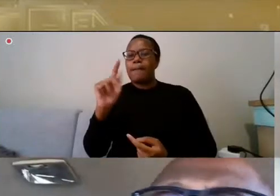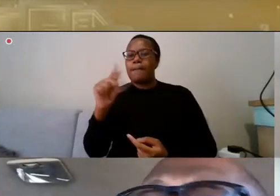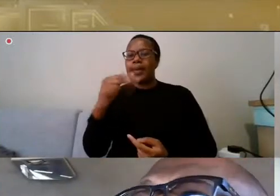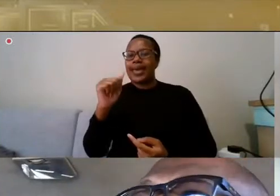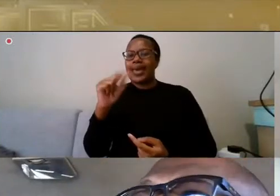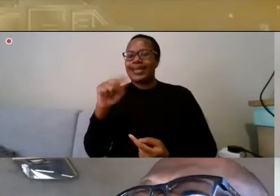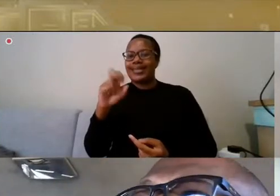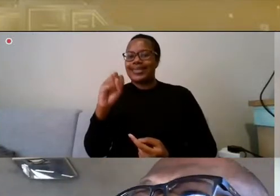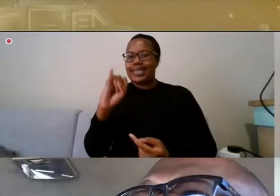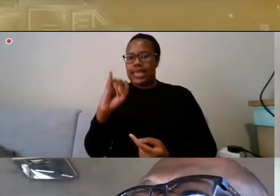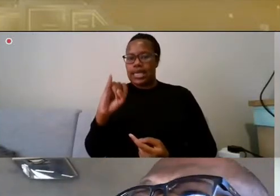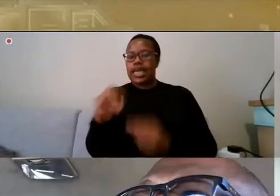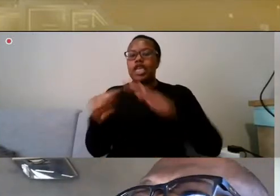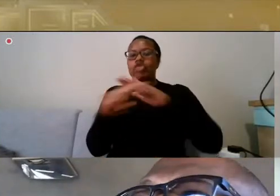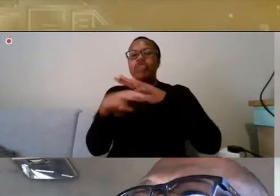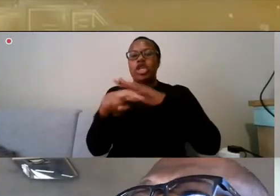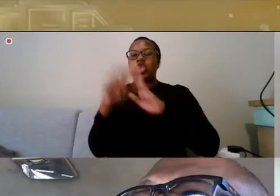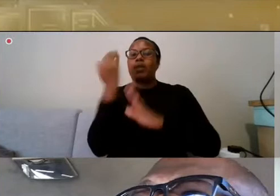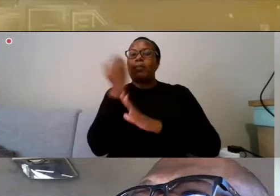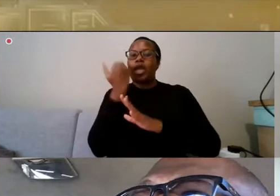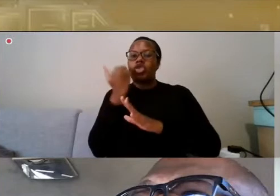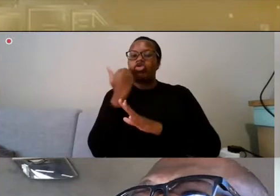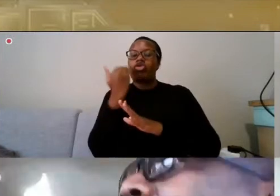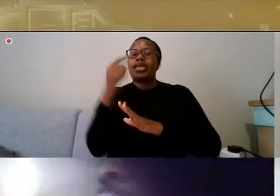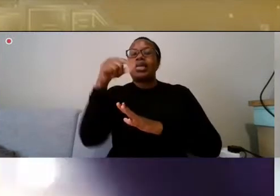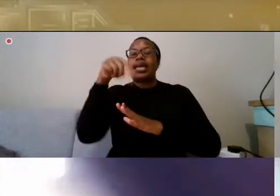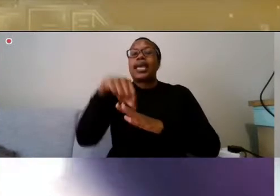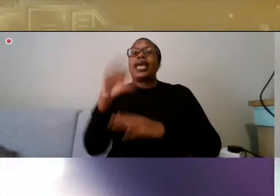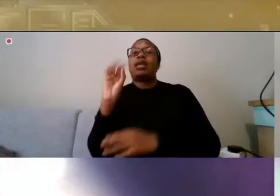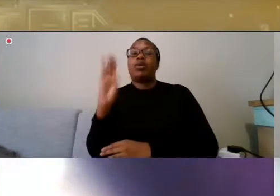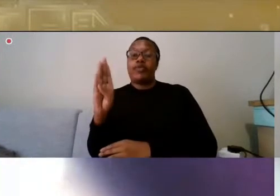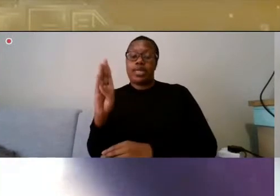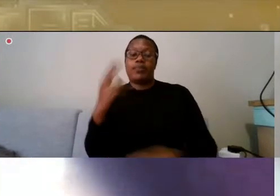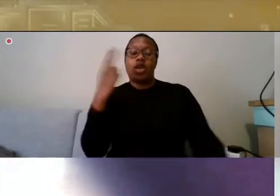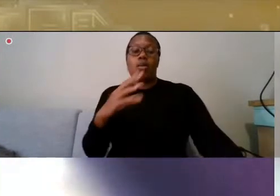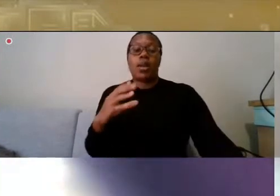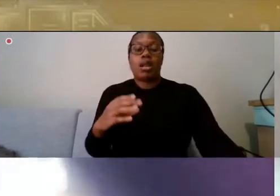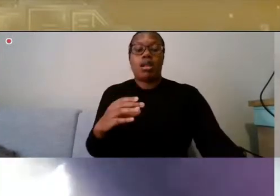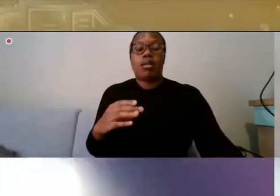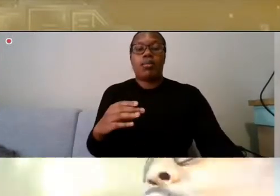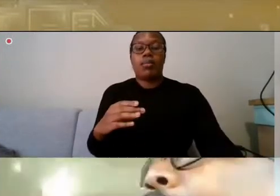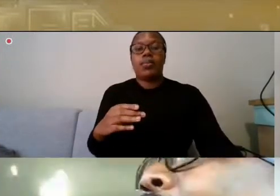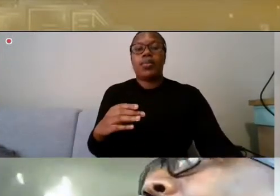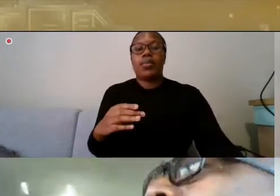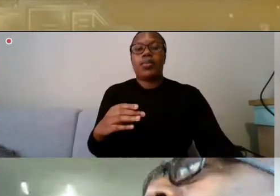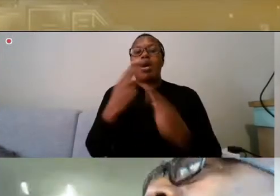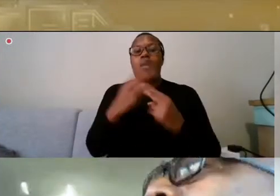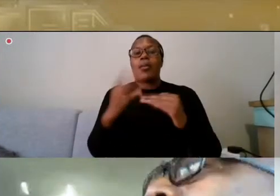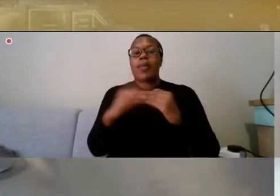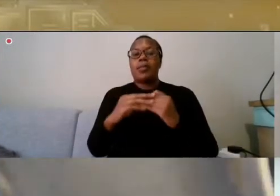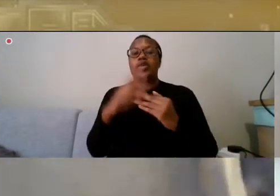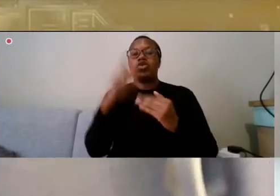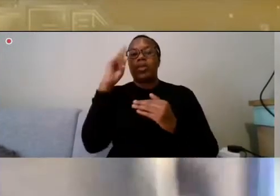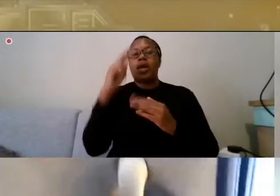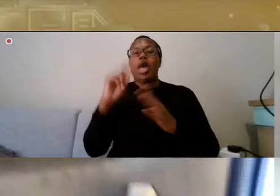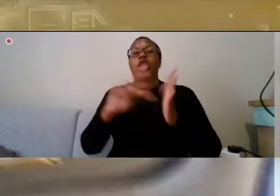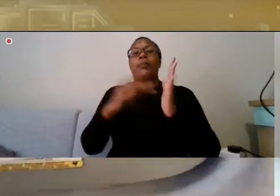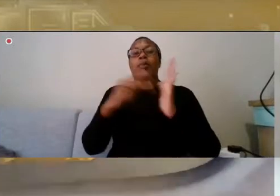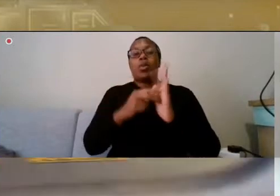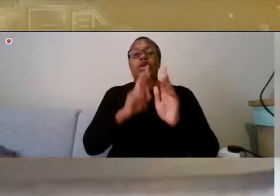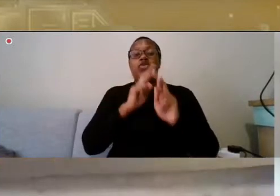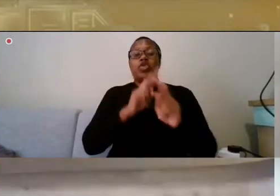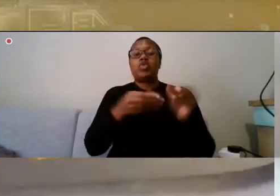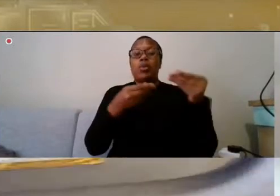Bloemfontein. Honourable Members, you will recall and remember that the purpose of this report is to inform Parliament of